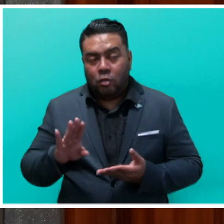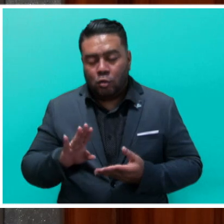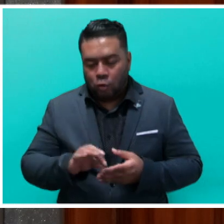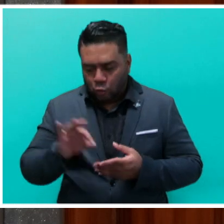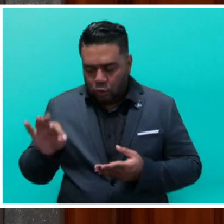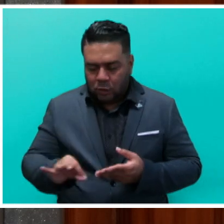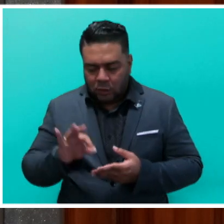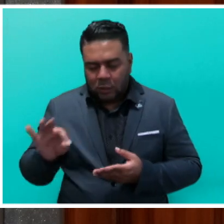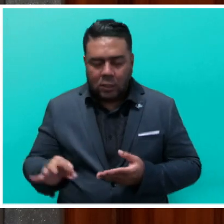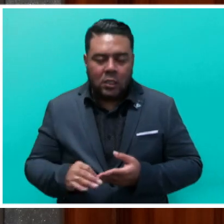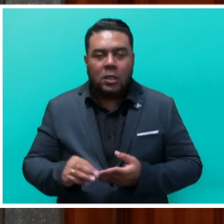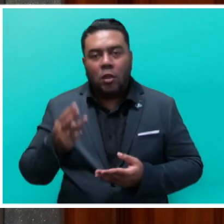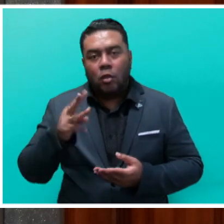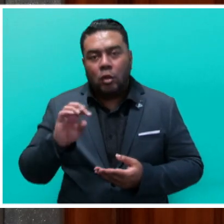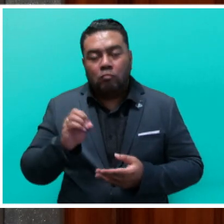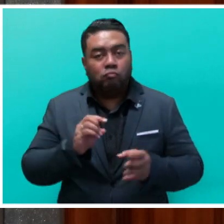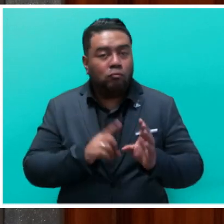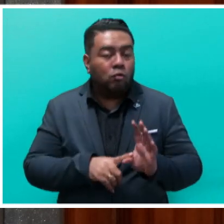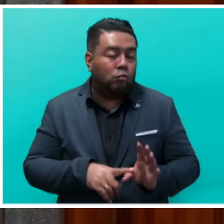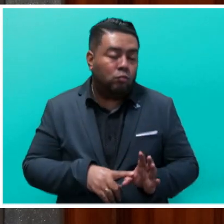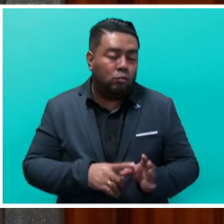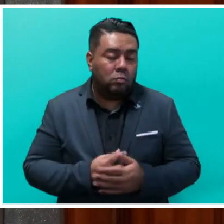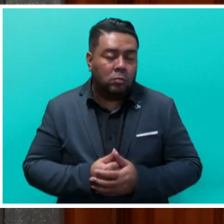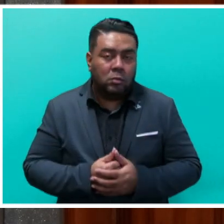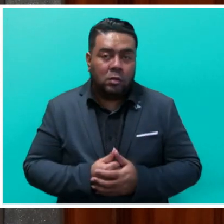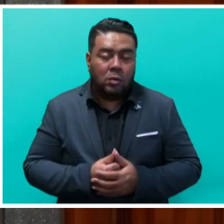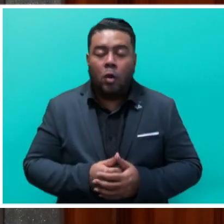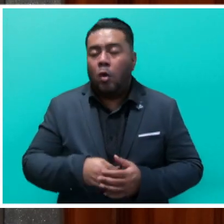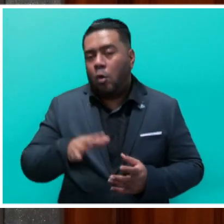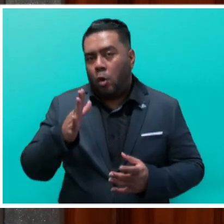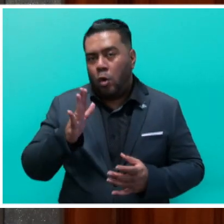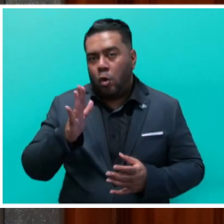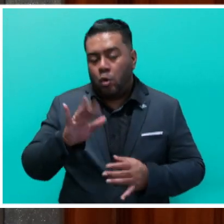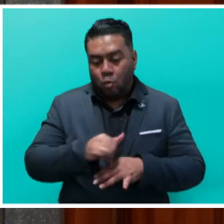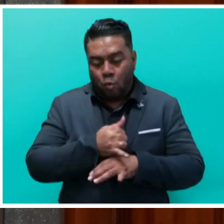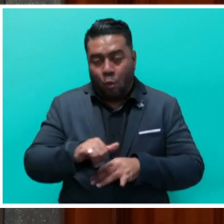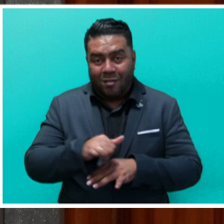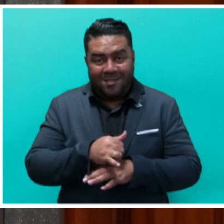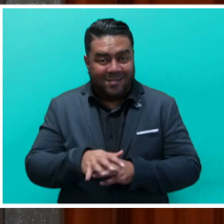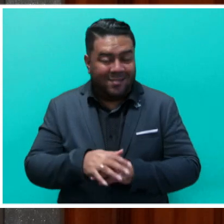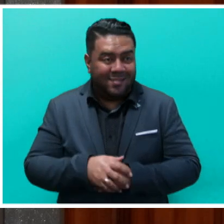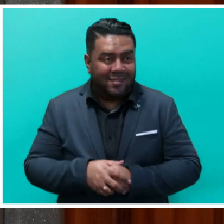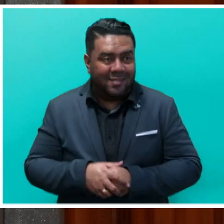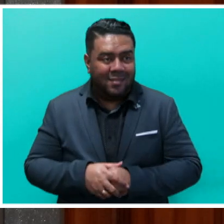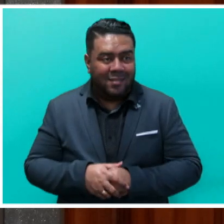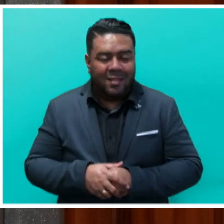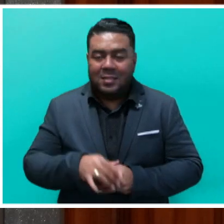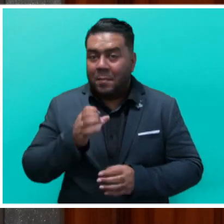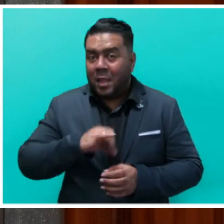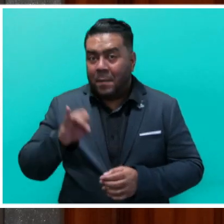to commitments made at the UN Heads of States Climate Change Summit in New York in September of 2019.